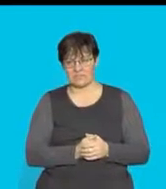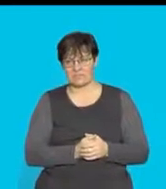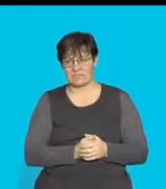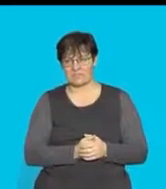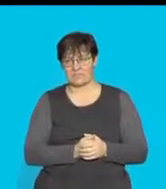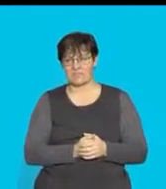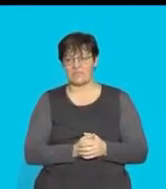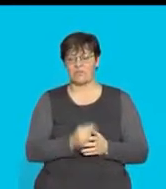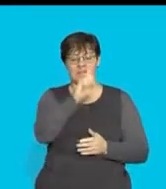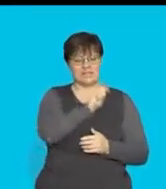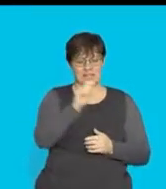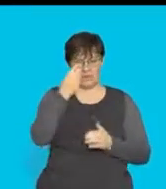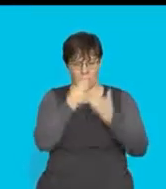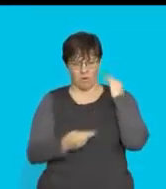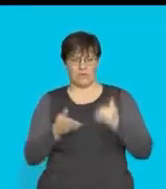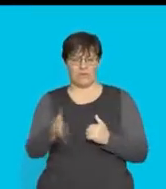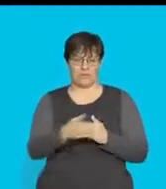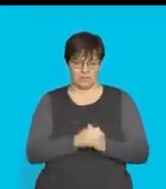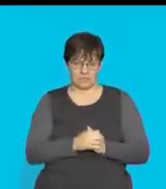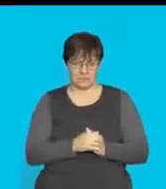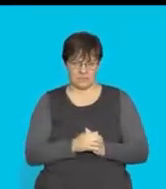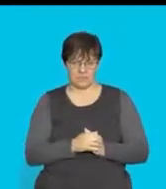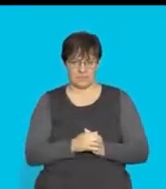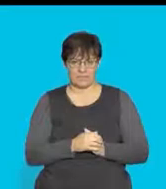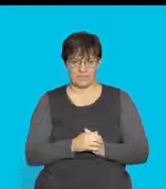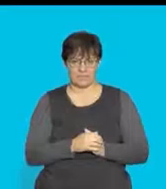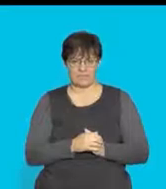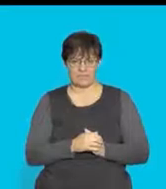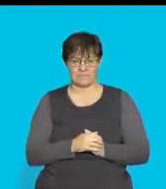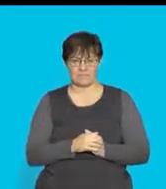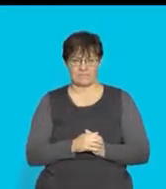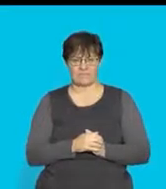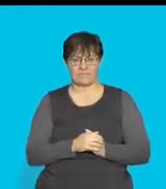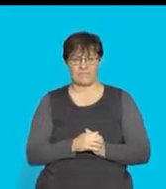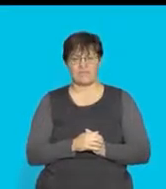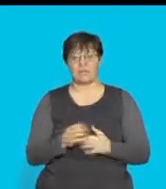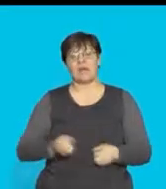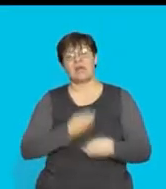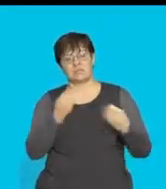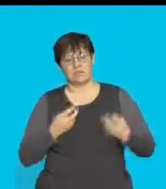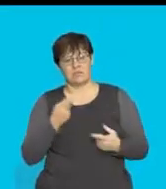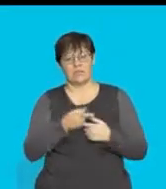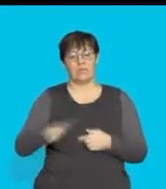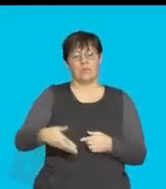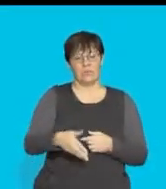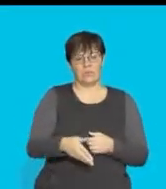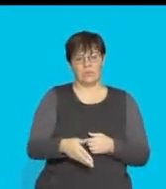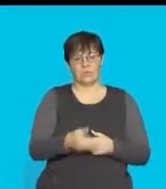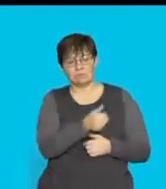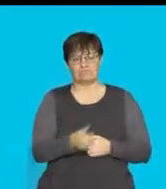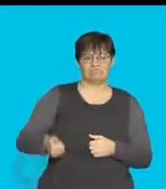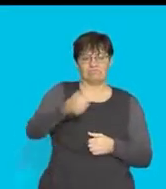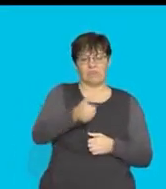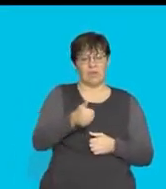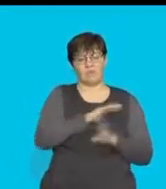a homozygous combination, we refer to that being the recessive trait expressed in the absence